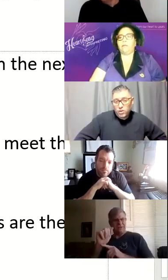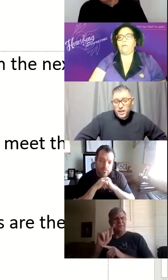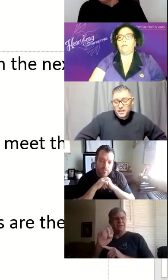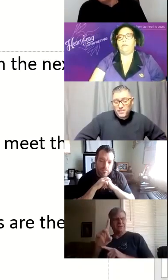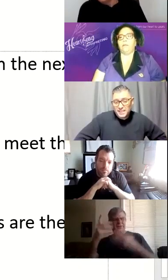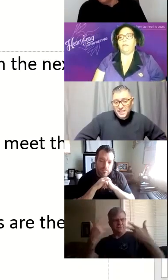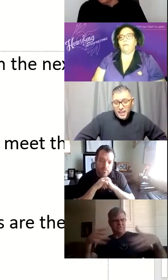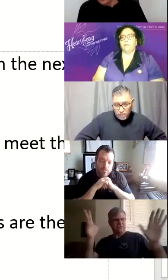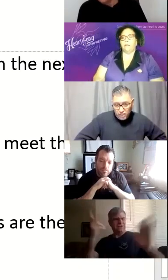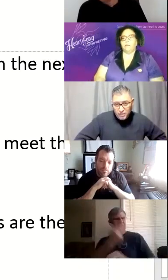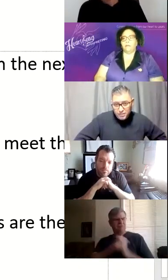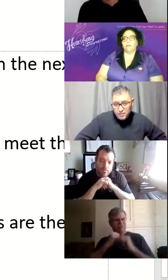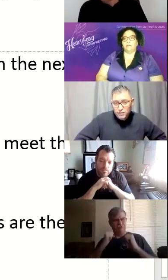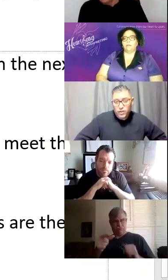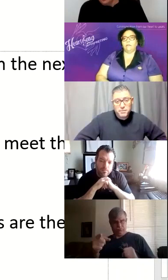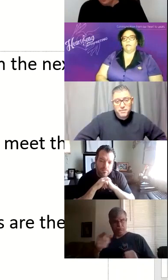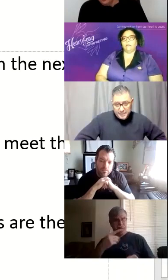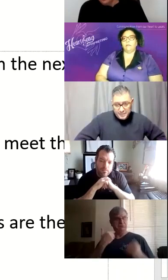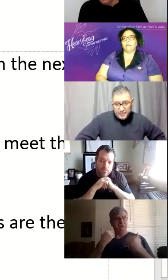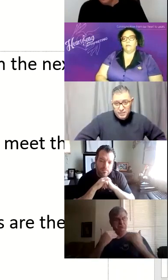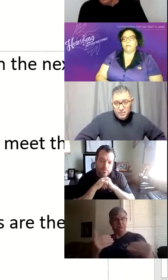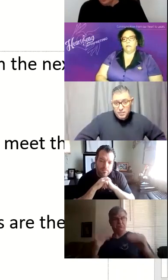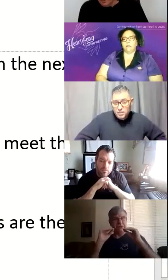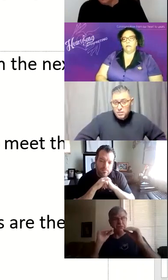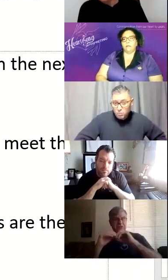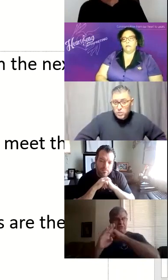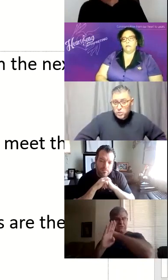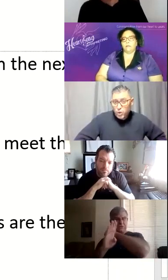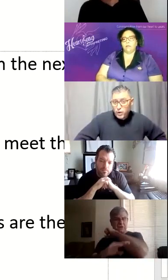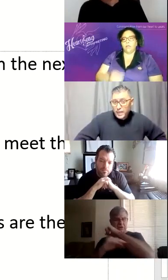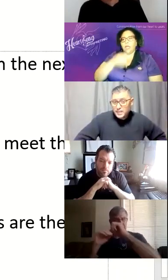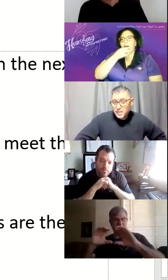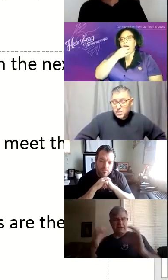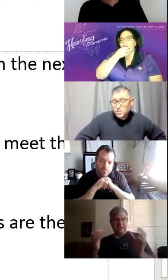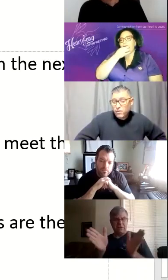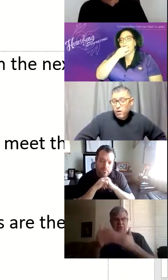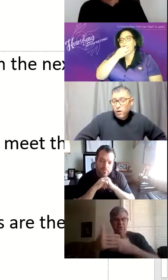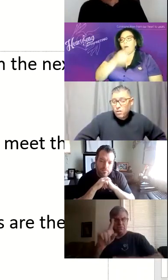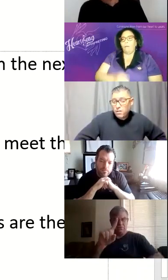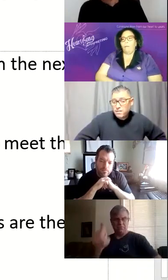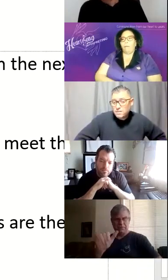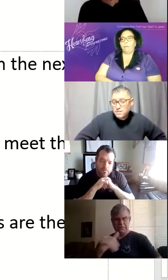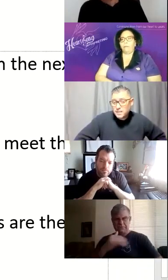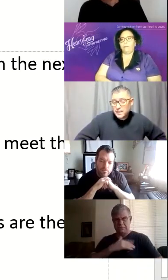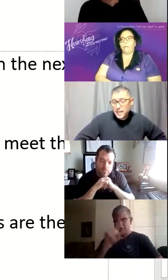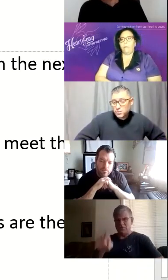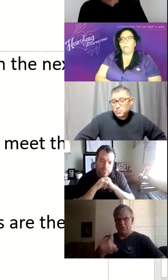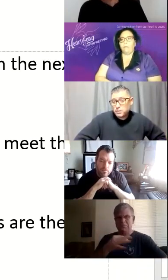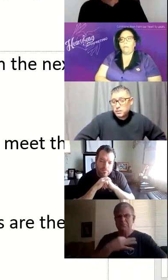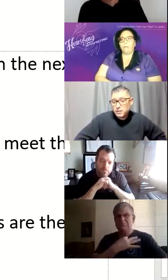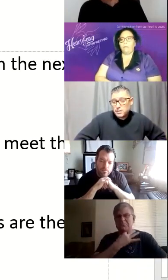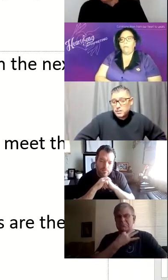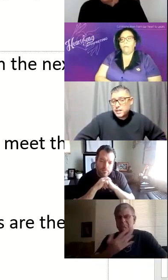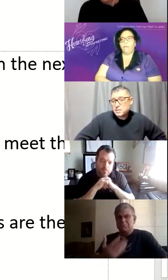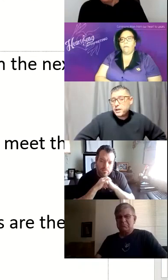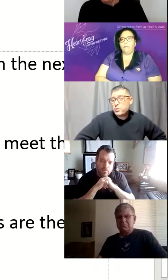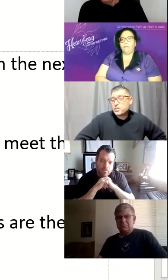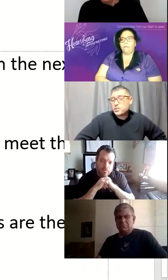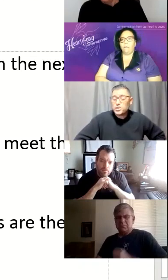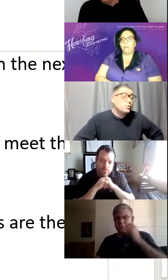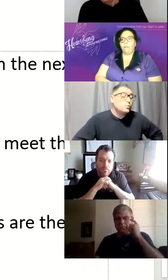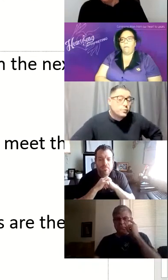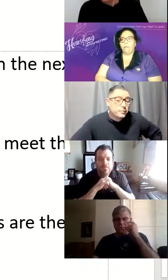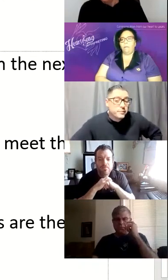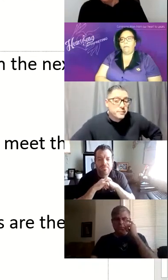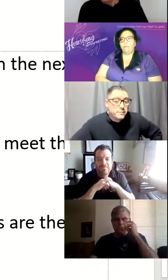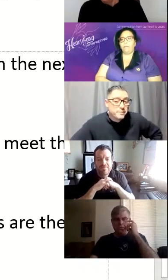and you already got the vaccination, you've already been vaccinated, would you go ahead and teach in the fall in the classroom? So that's my question